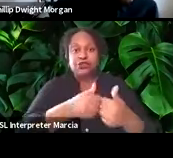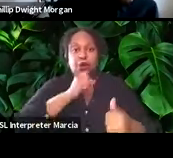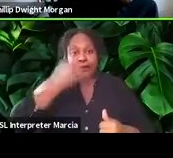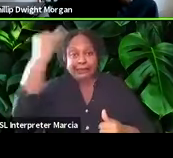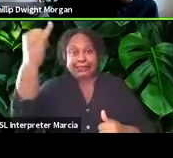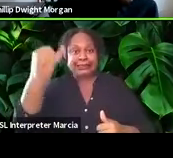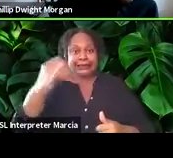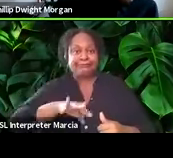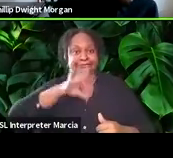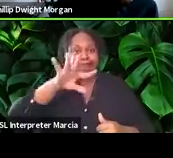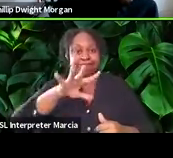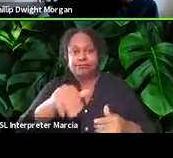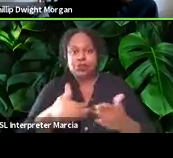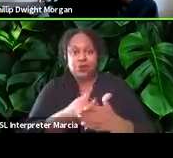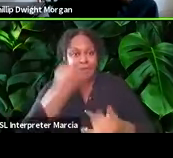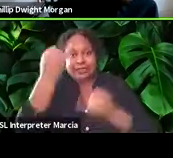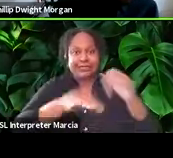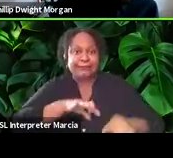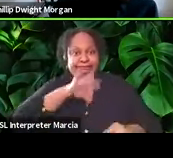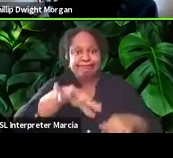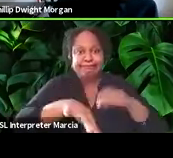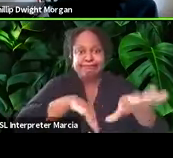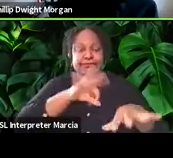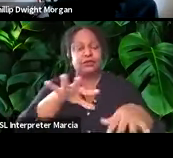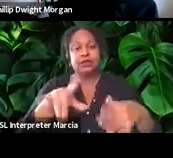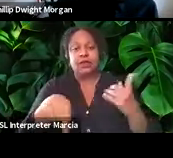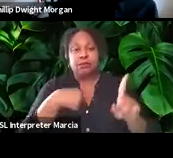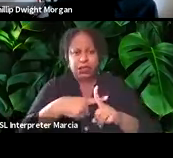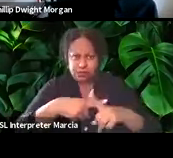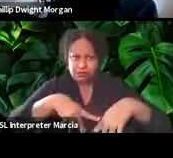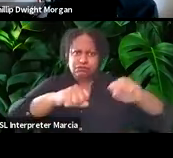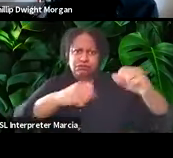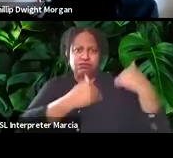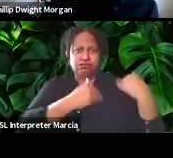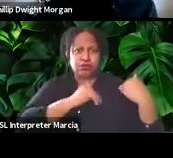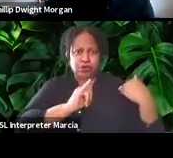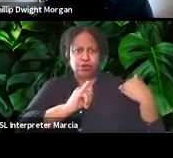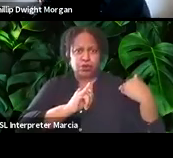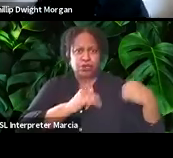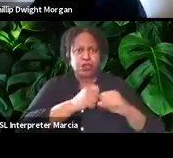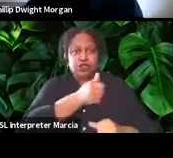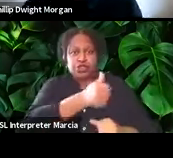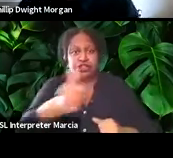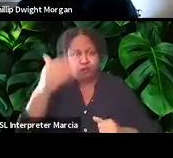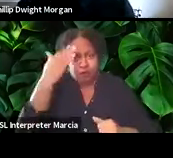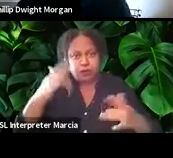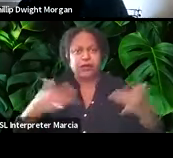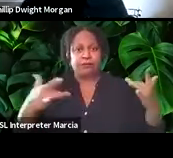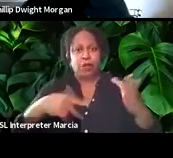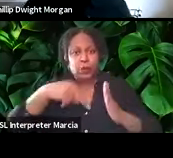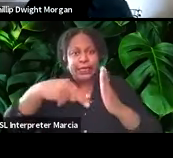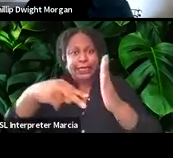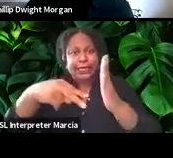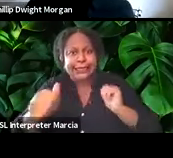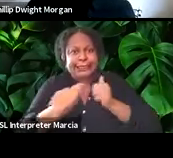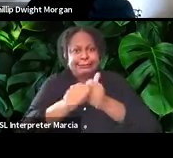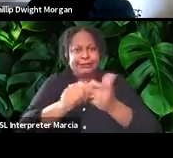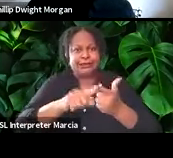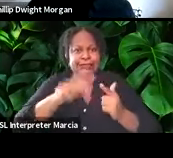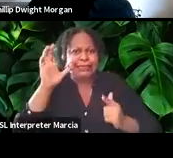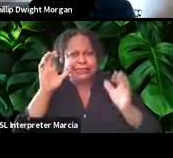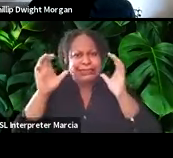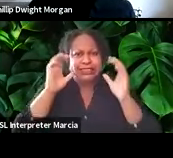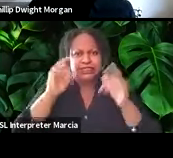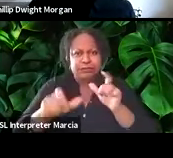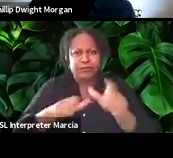new ones, and then also holding yourself accountable to make sure you're up to speed and make sure you're reading and make sure you're listening. So if